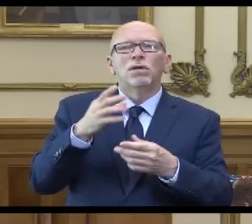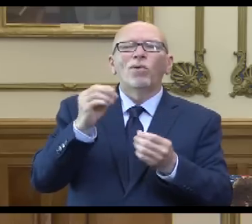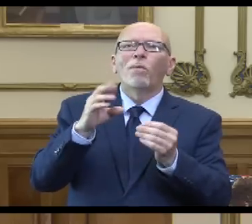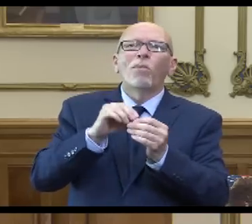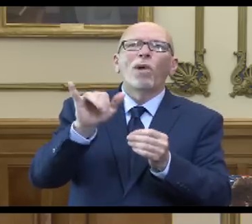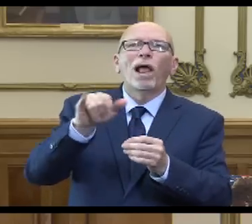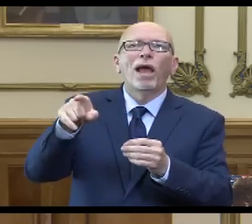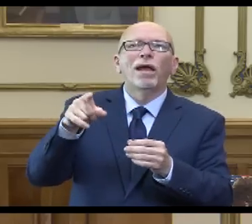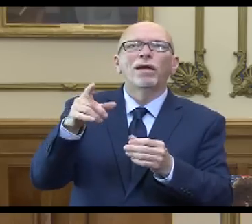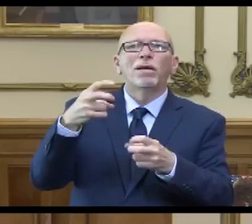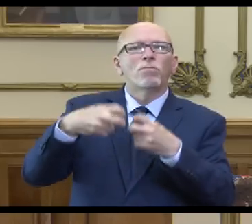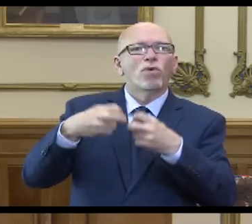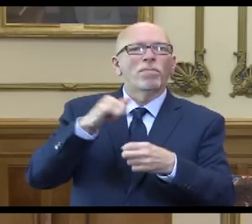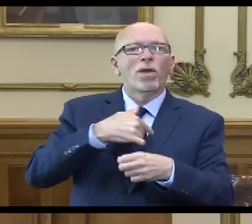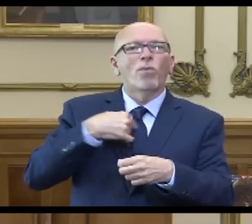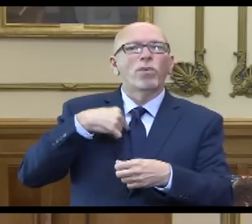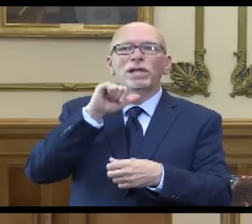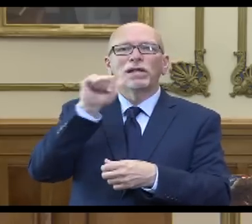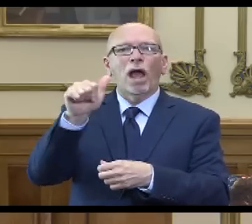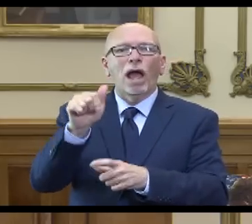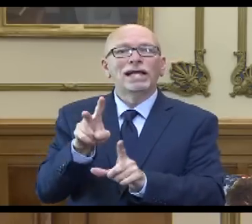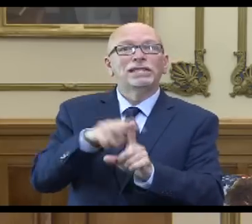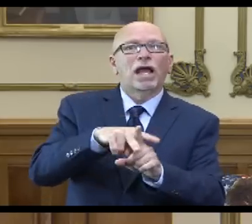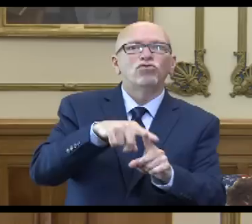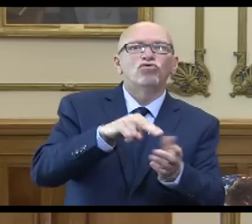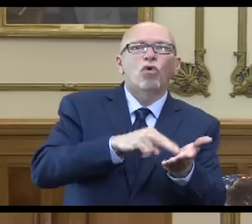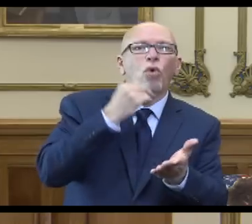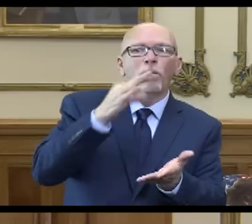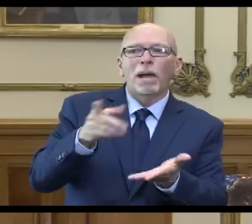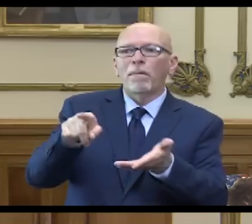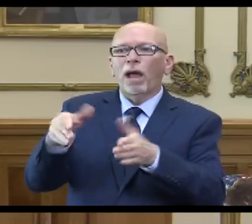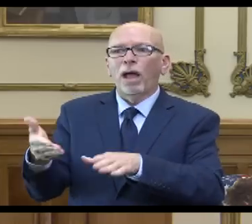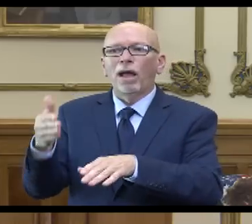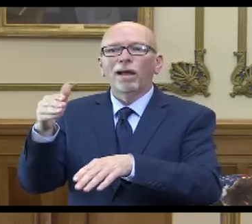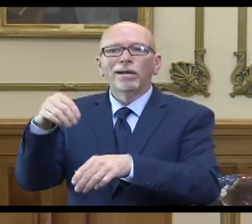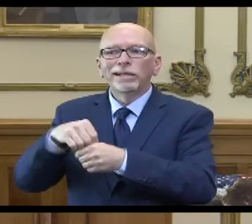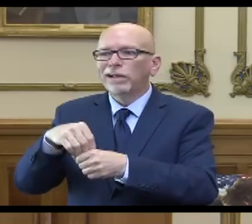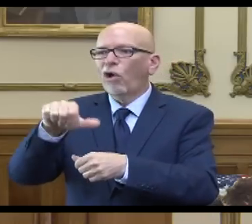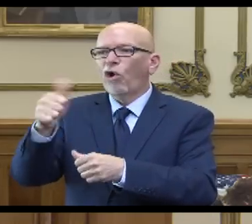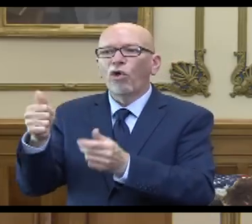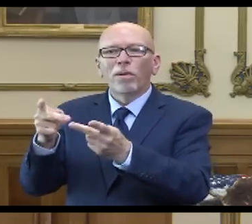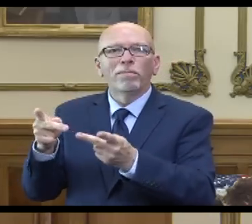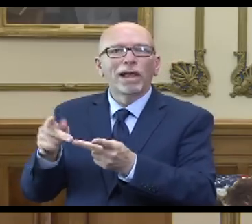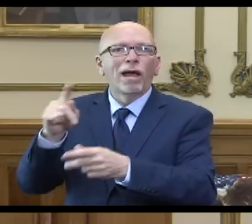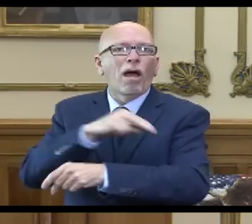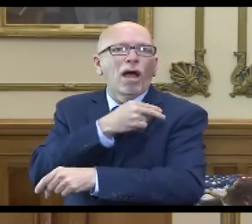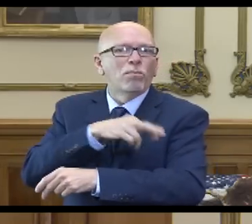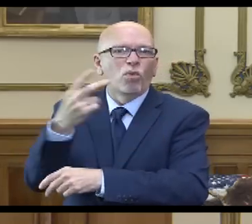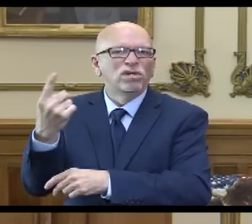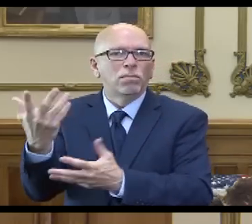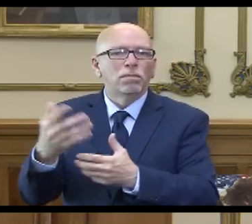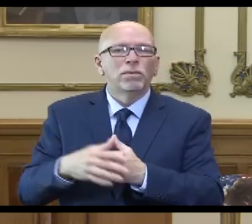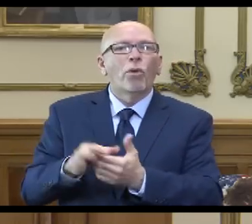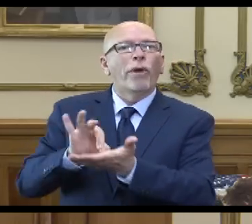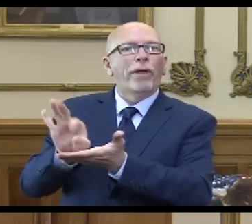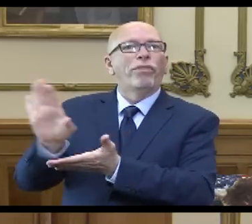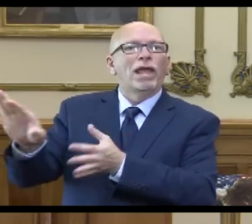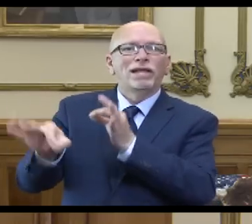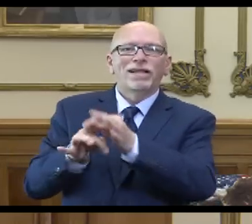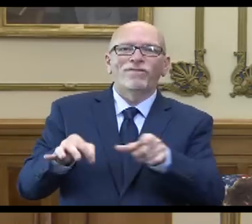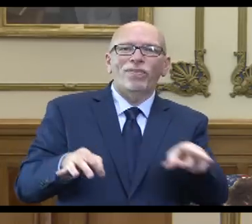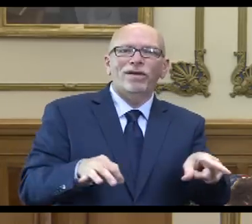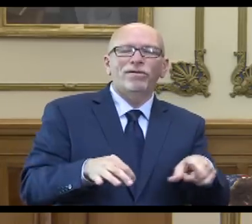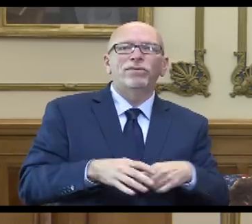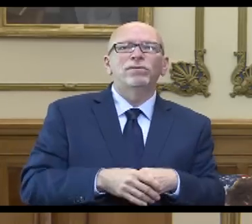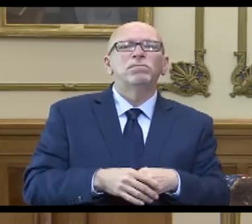more likely a problem of not attributing it to a nursing home when it might have occurred in another location. I'm going to